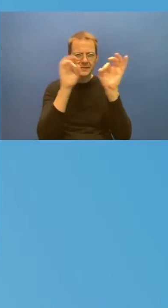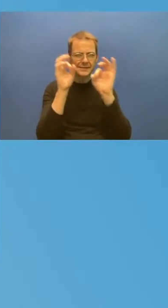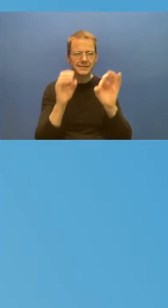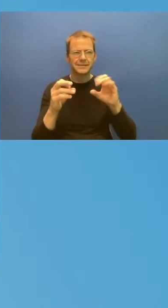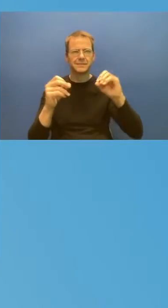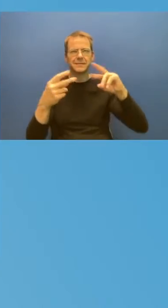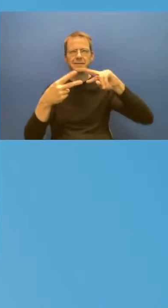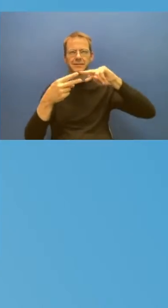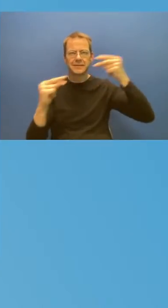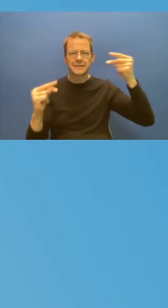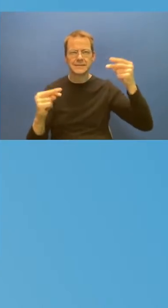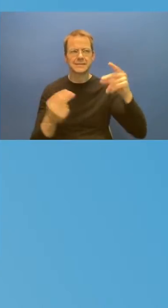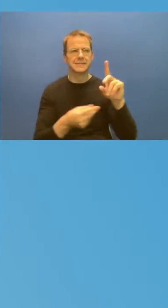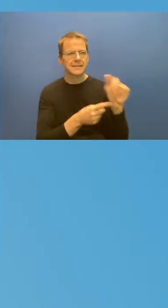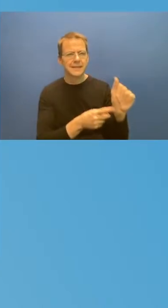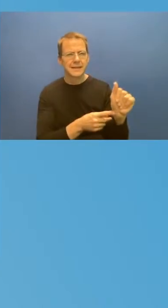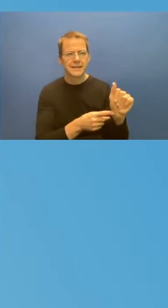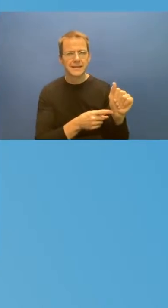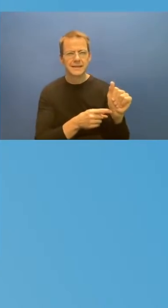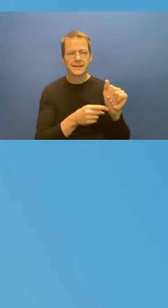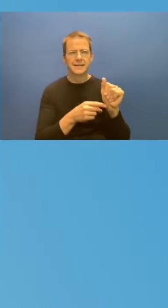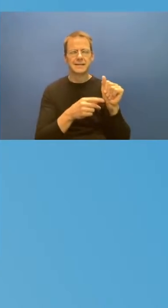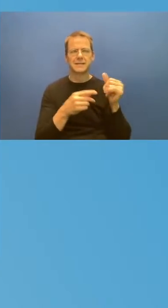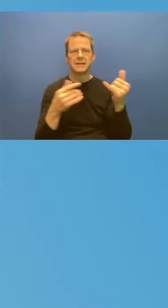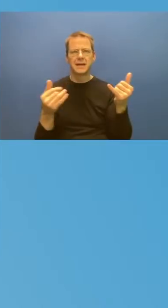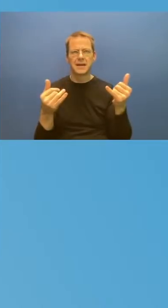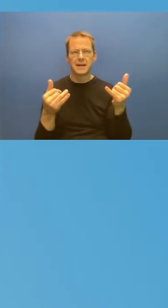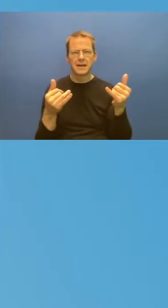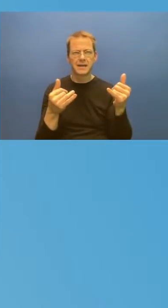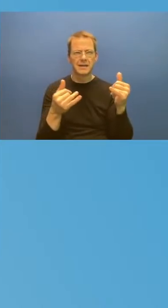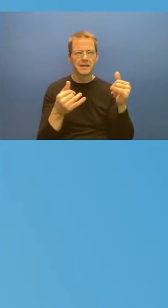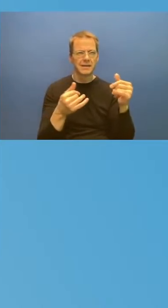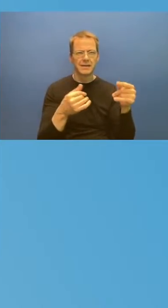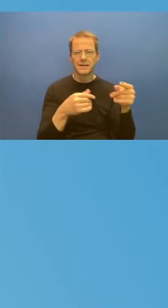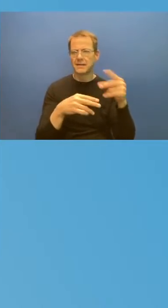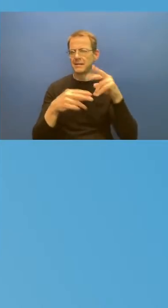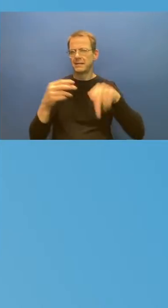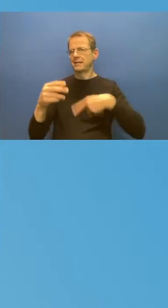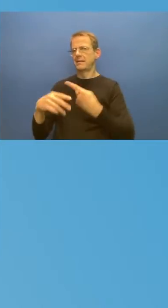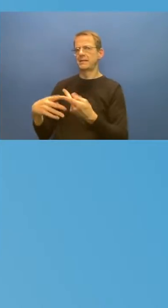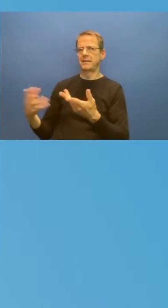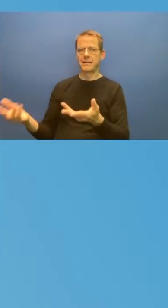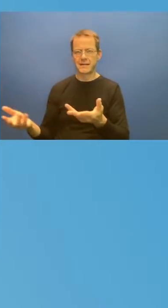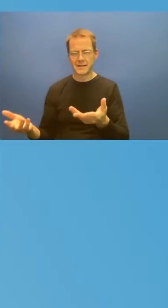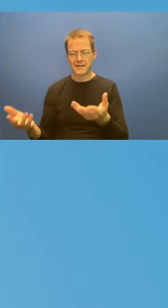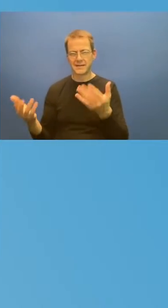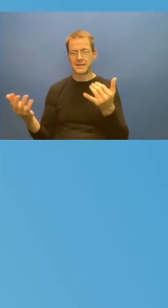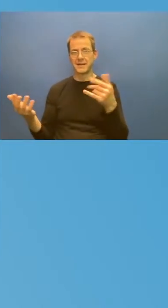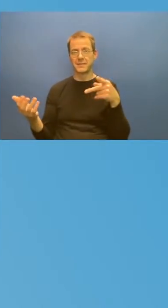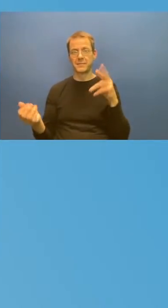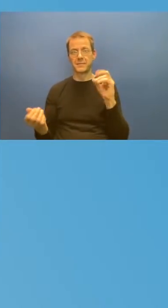the shape of the protein and the actual sequence of the